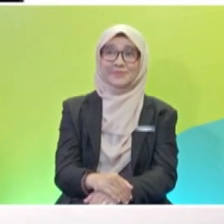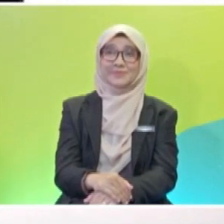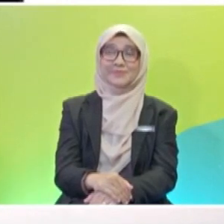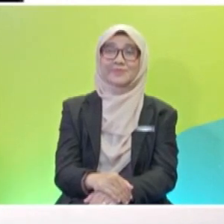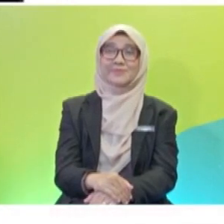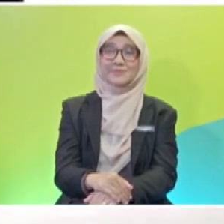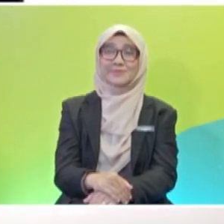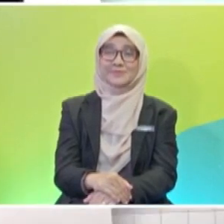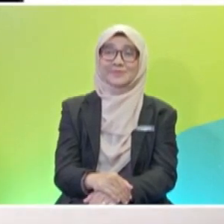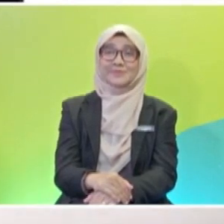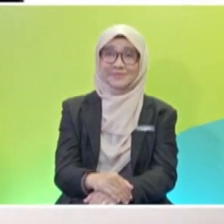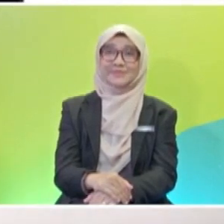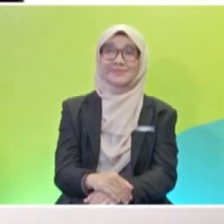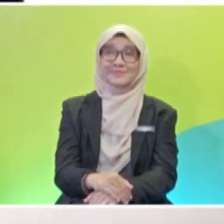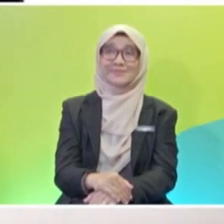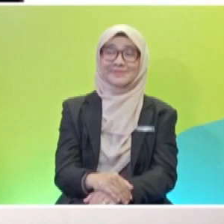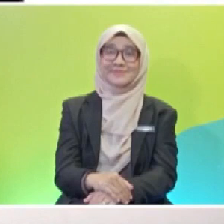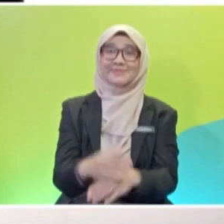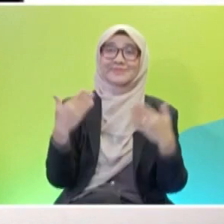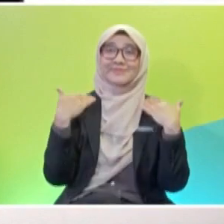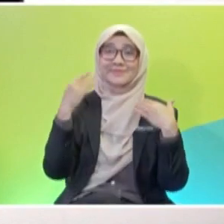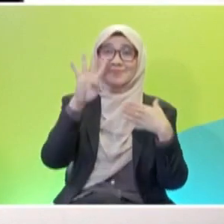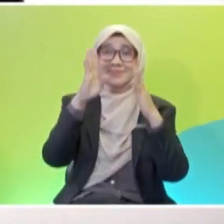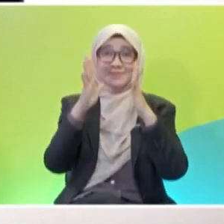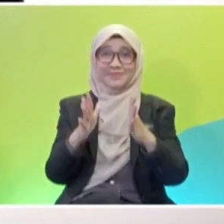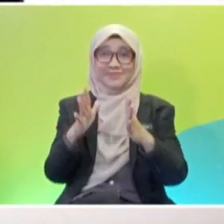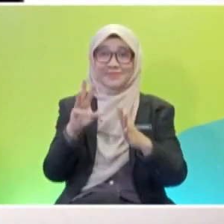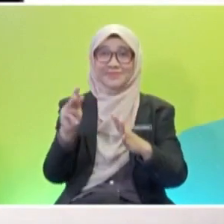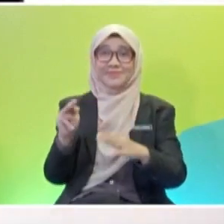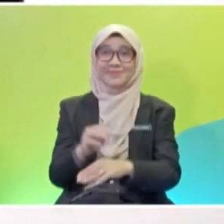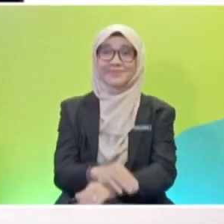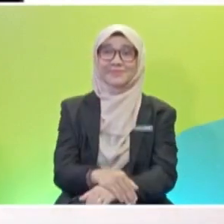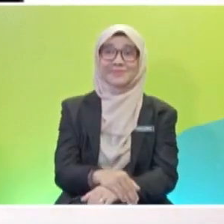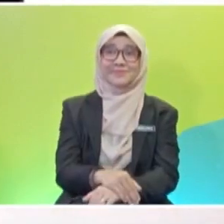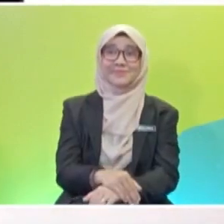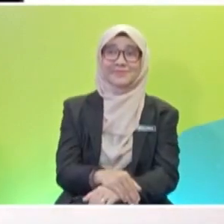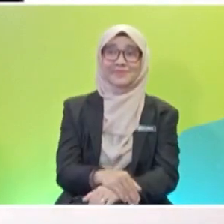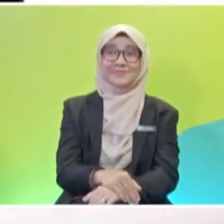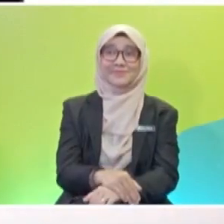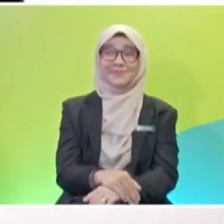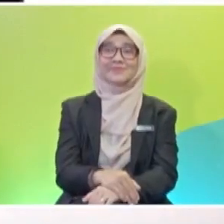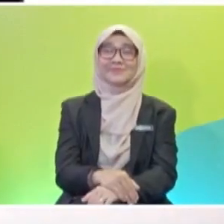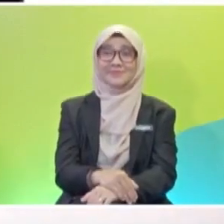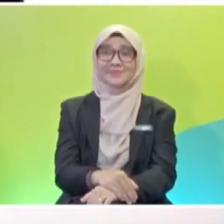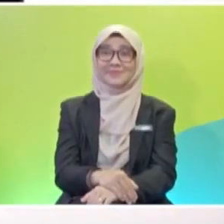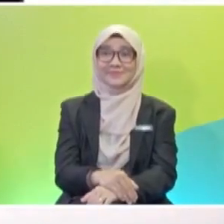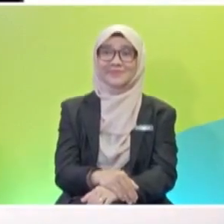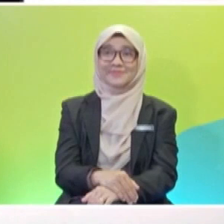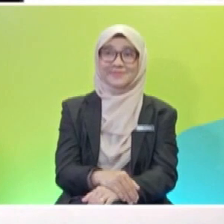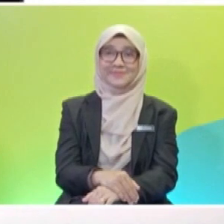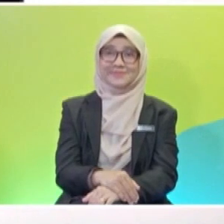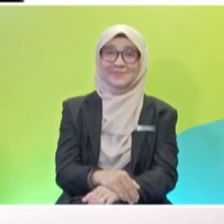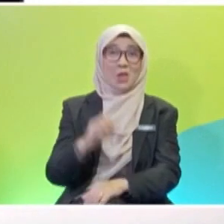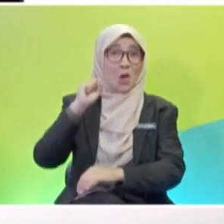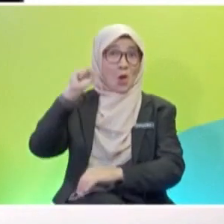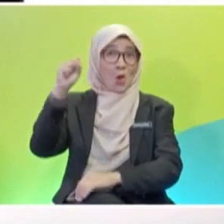Rinosha. Hi, Rinosha. Hi, hello. And then we have Thivia and Shrenlin. These are my super